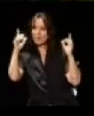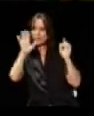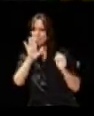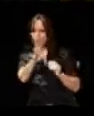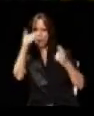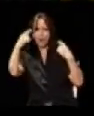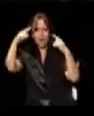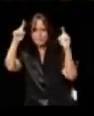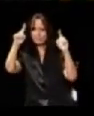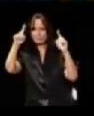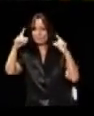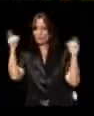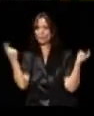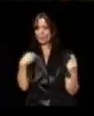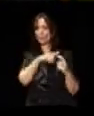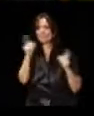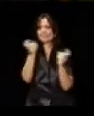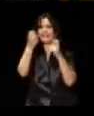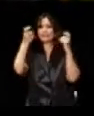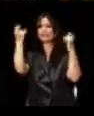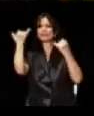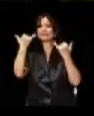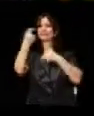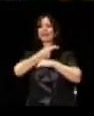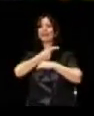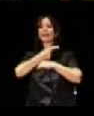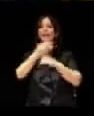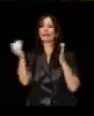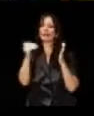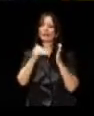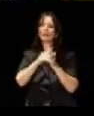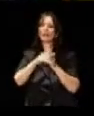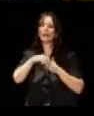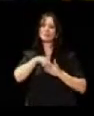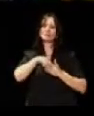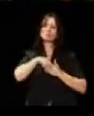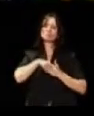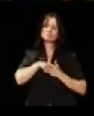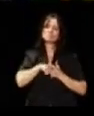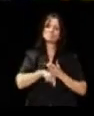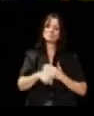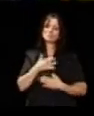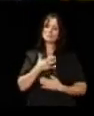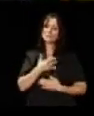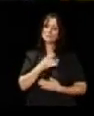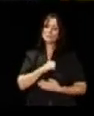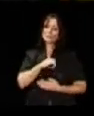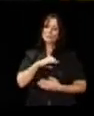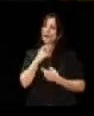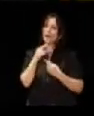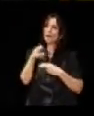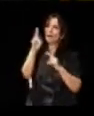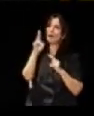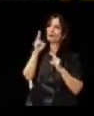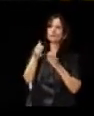today. Again, I am deeply honored that you have asked me to join